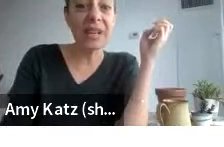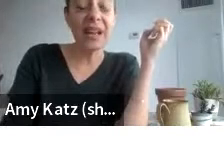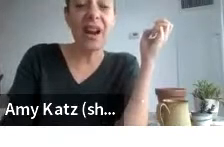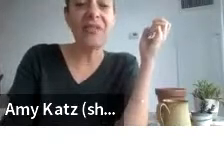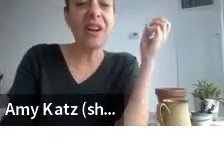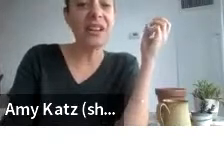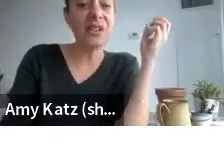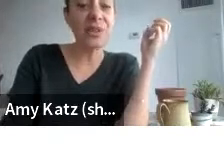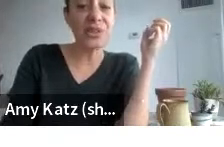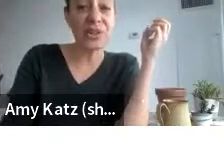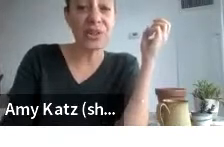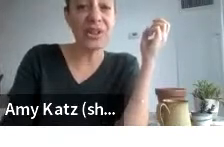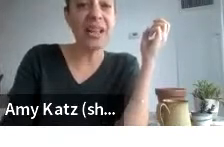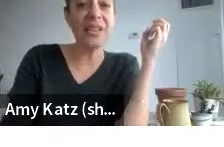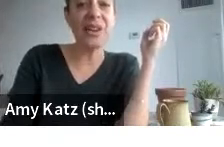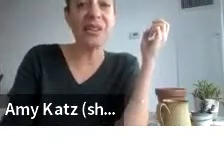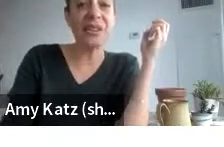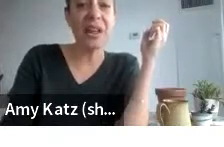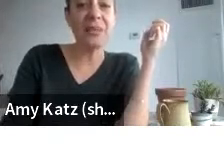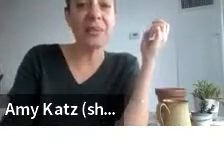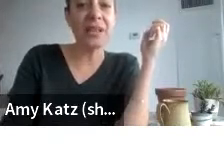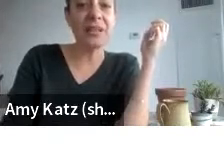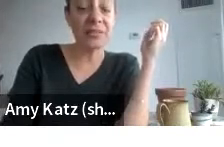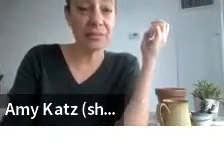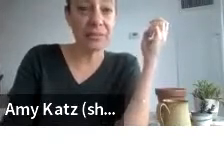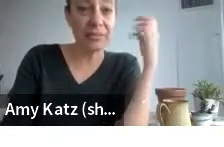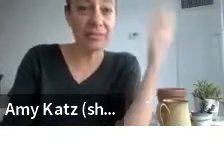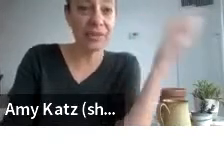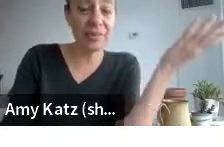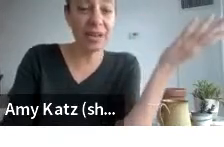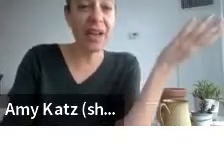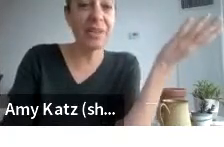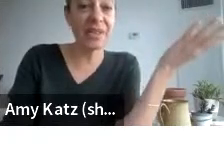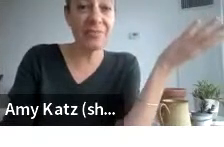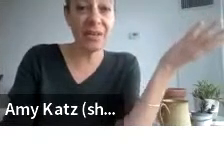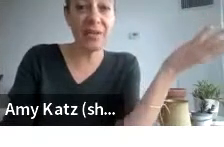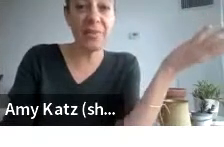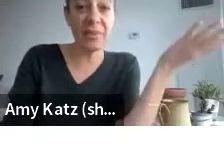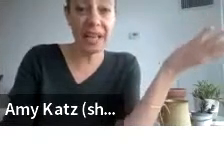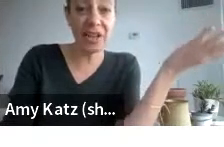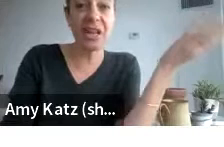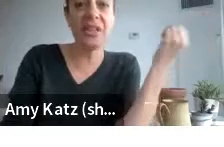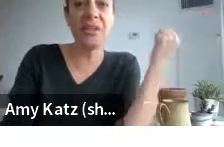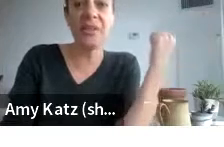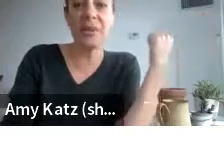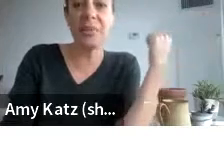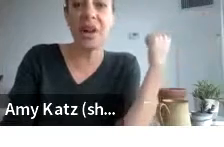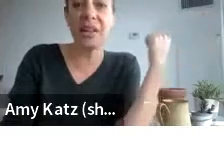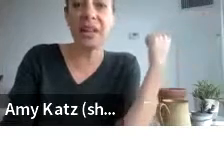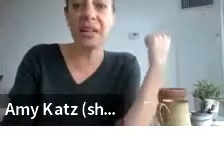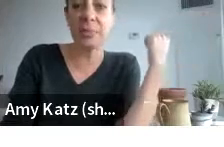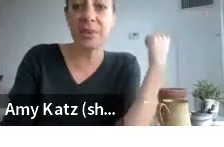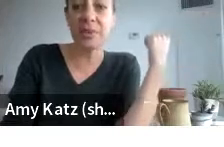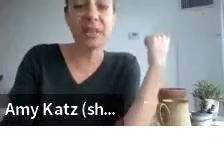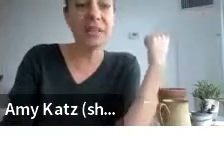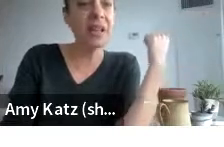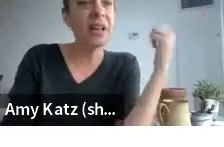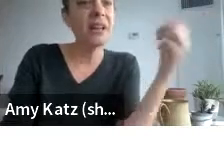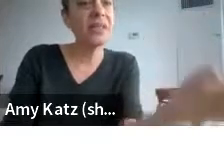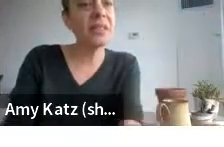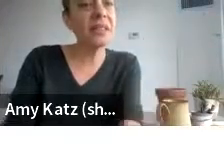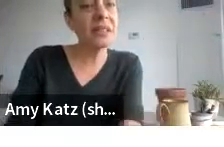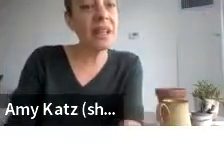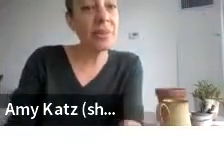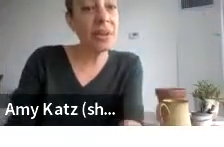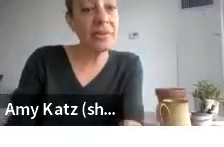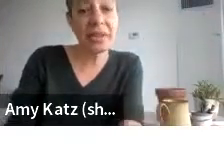2021. Our findings are with the journal, and they're also have been submitted for publication, and they're available online as a preprint.